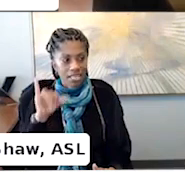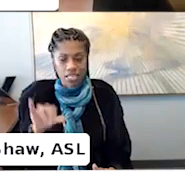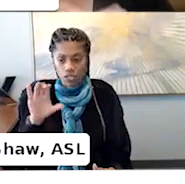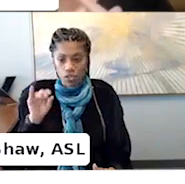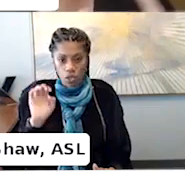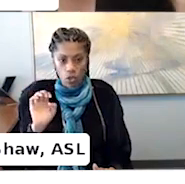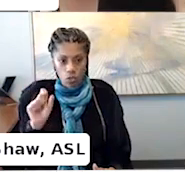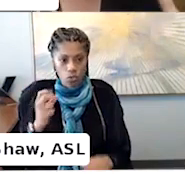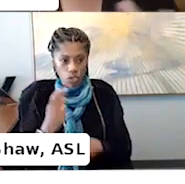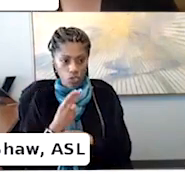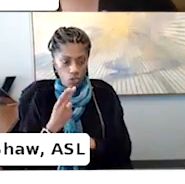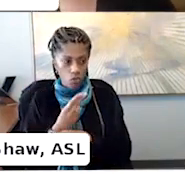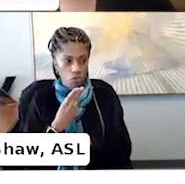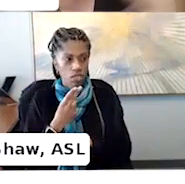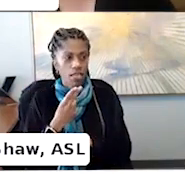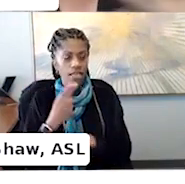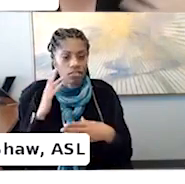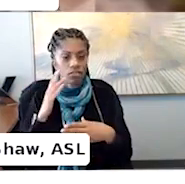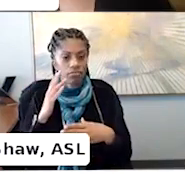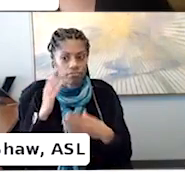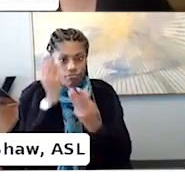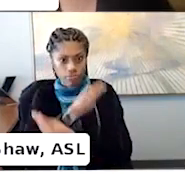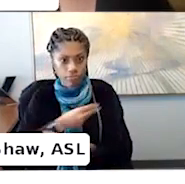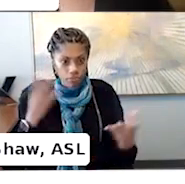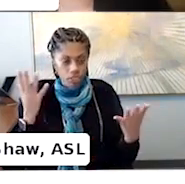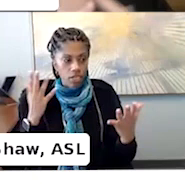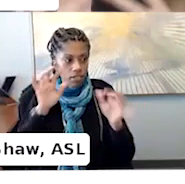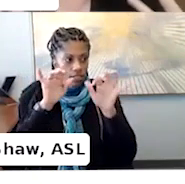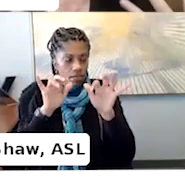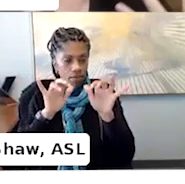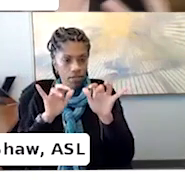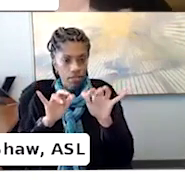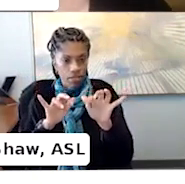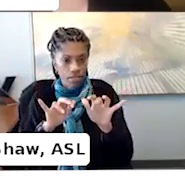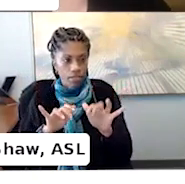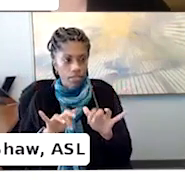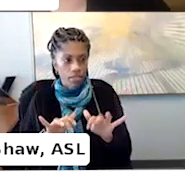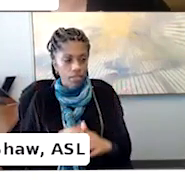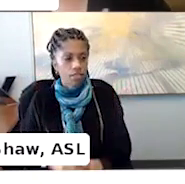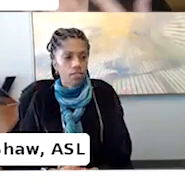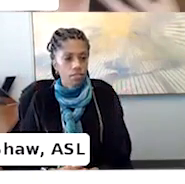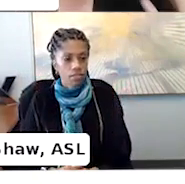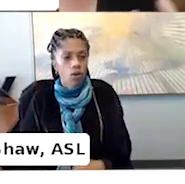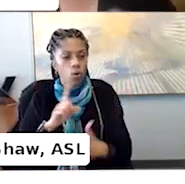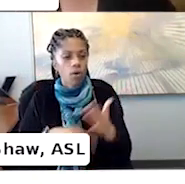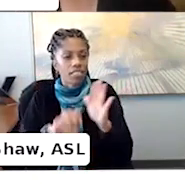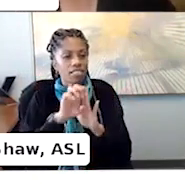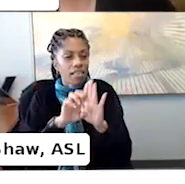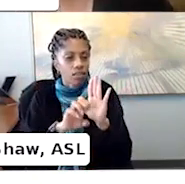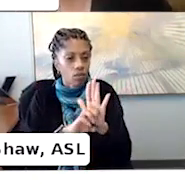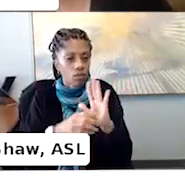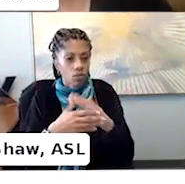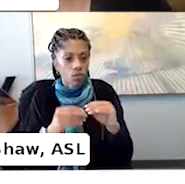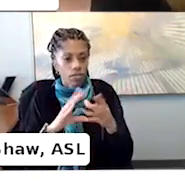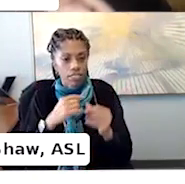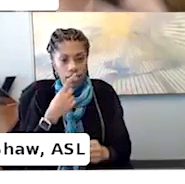35391316, and just share just whatever comes to mind right away. What does ethical storytelling mean?